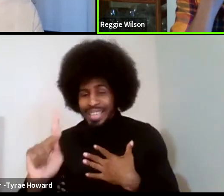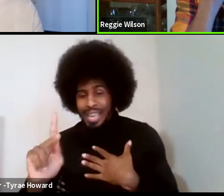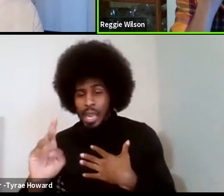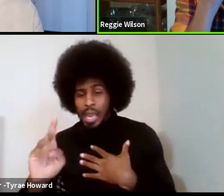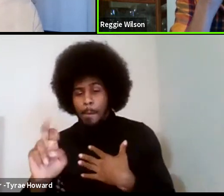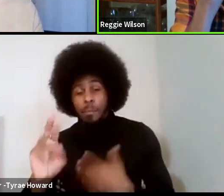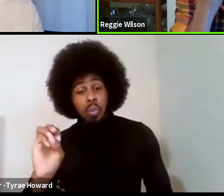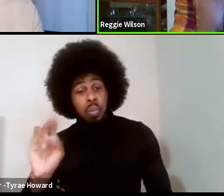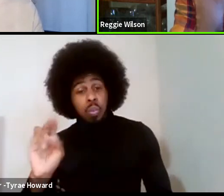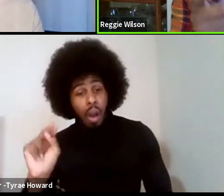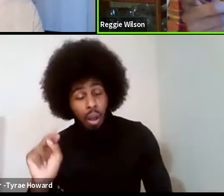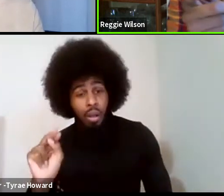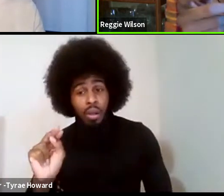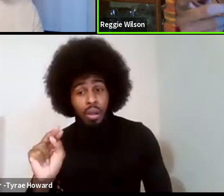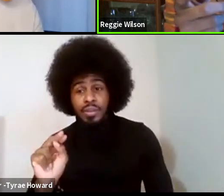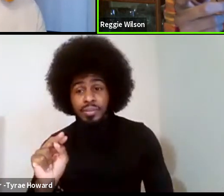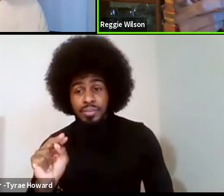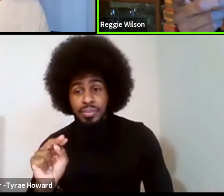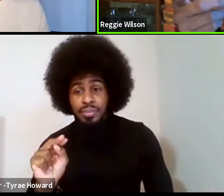and